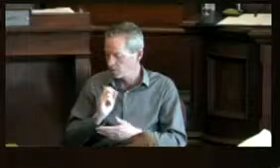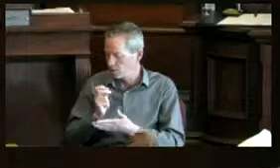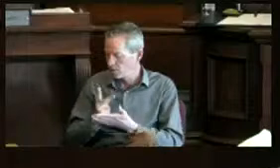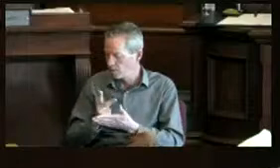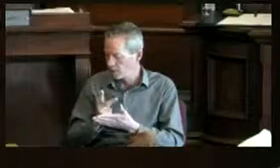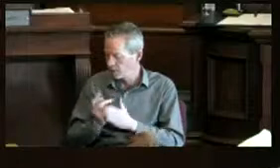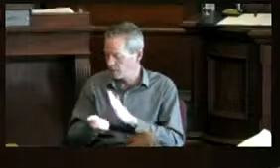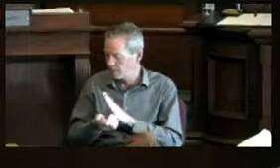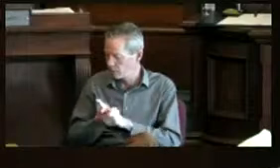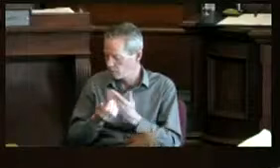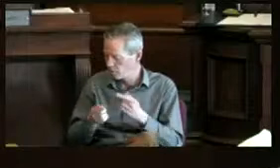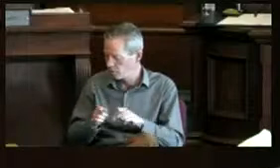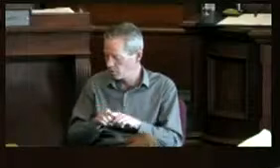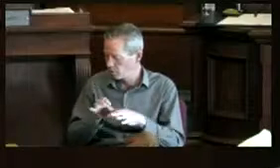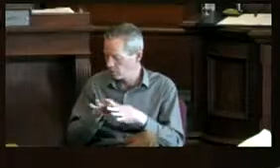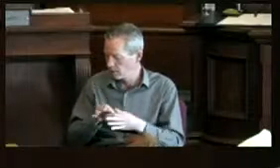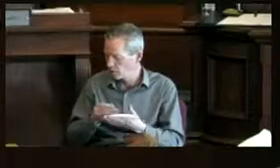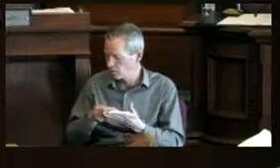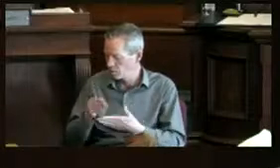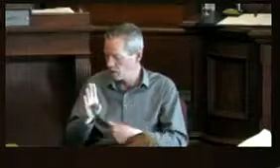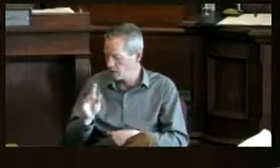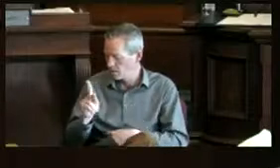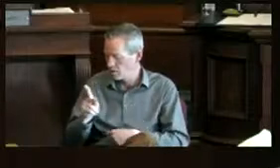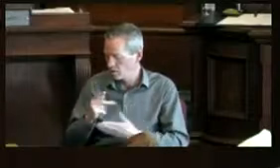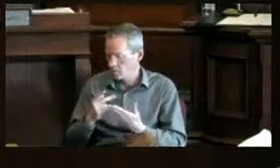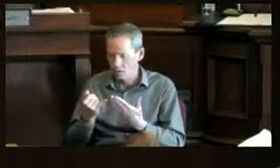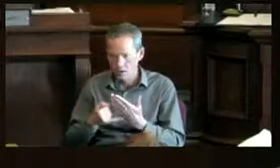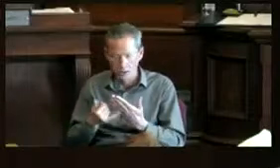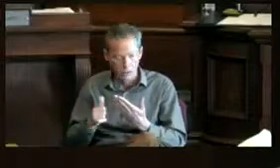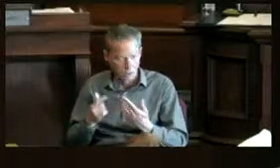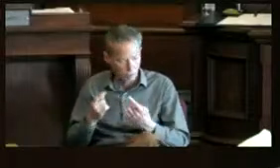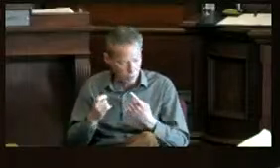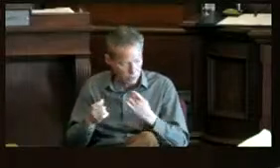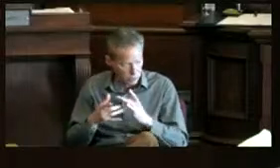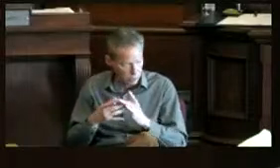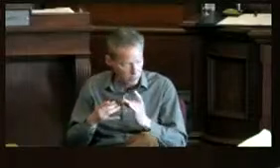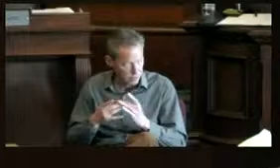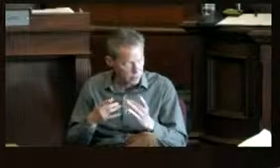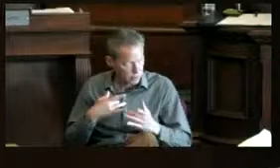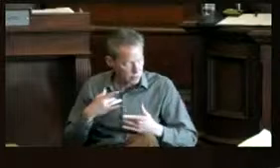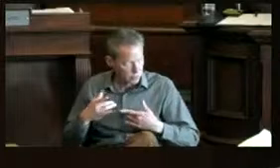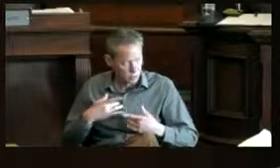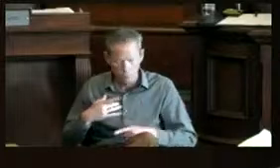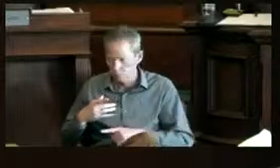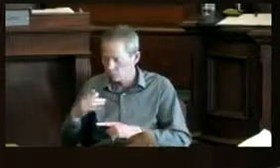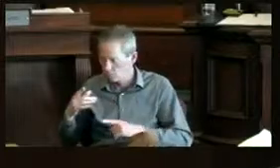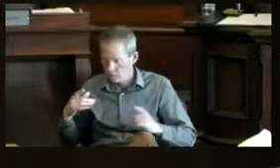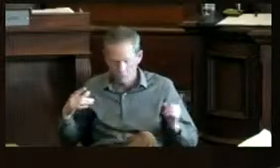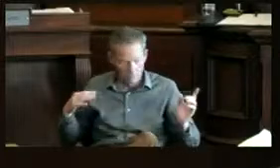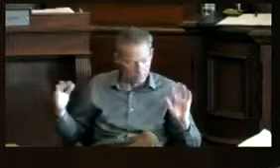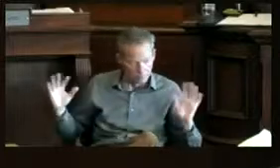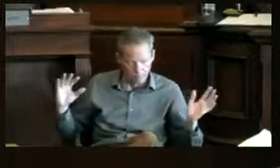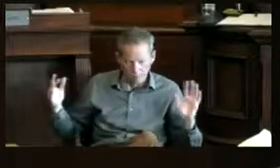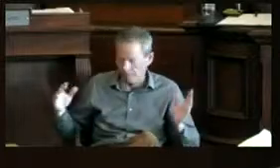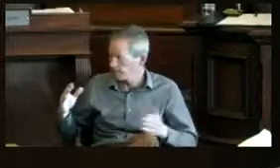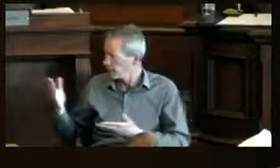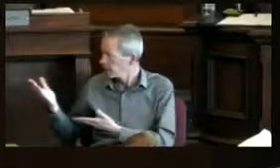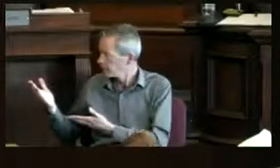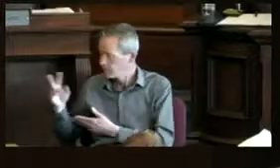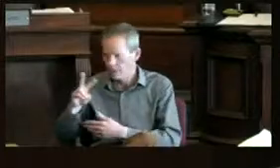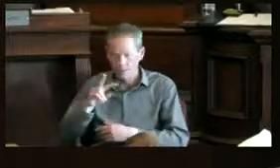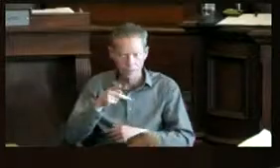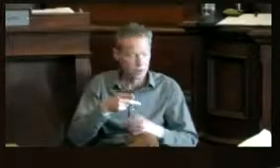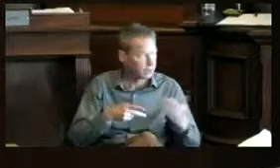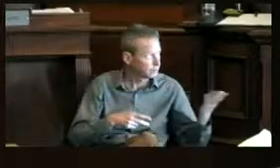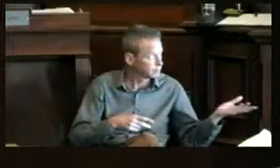the mandatory agreement related to the Buy the Block project. Do we have any questions, comments, or concerns? I have one. I got comments. We'll take them in order. Vice President